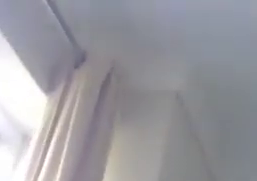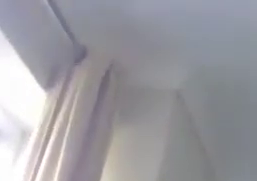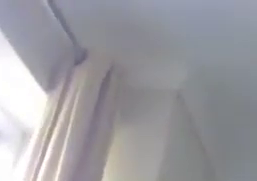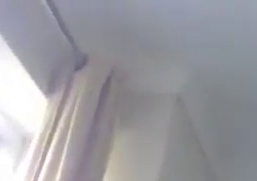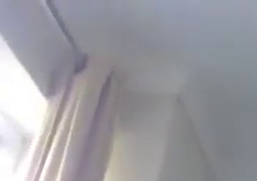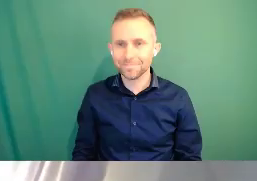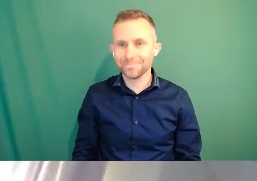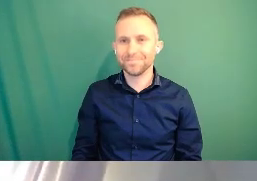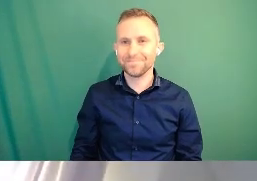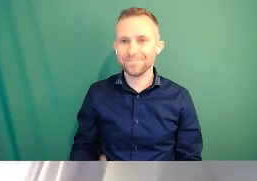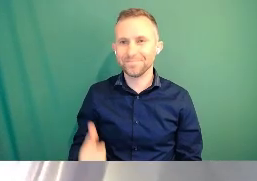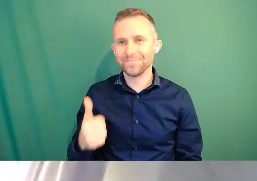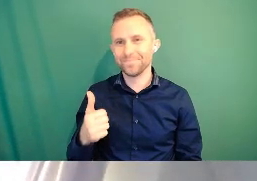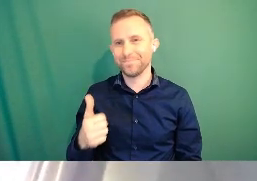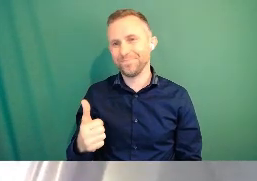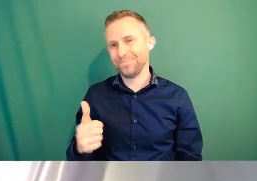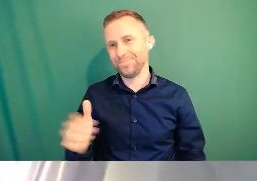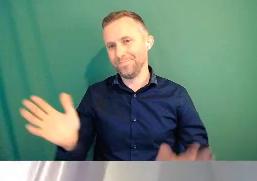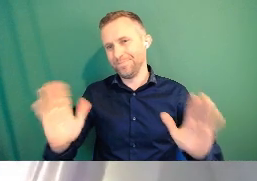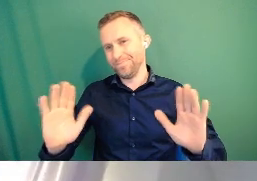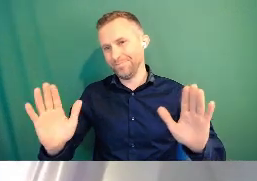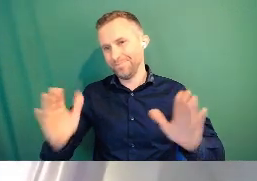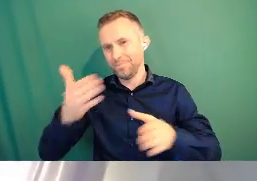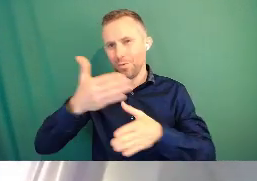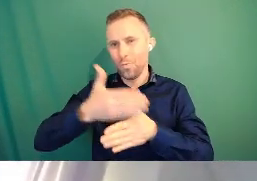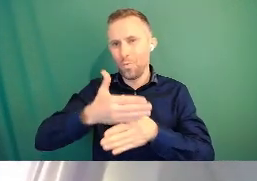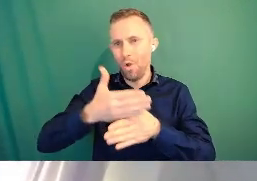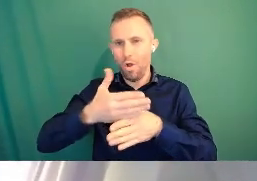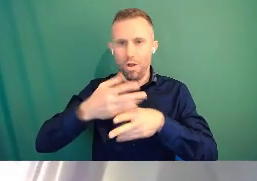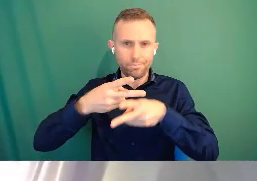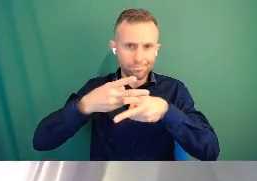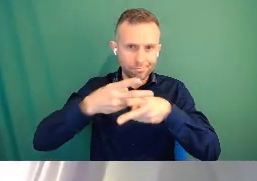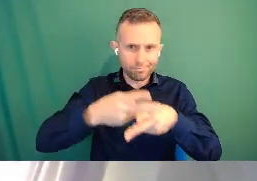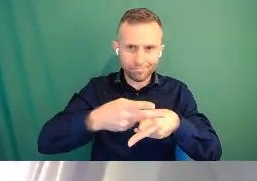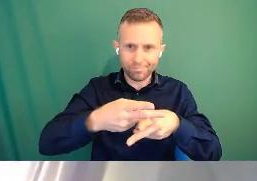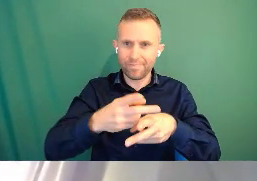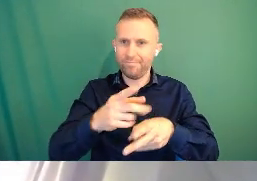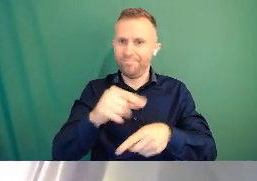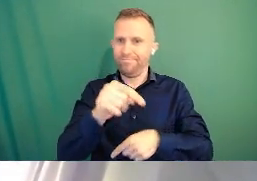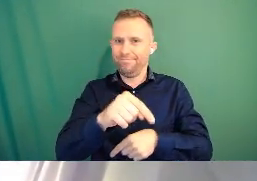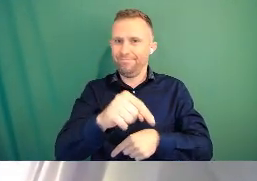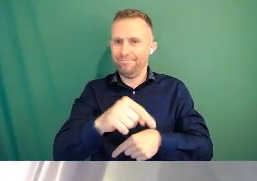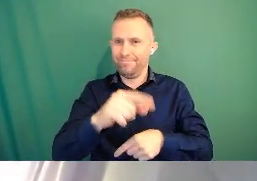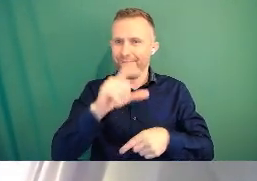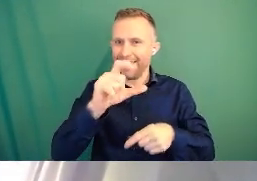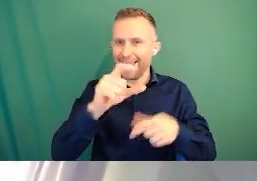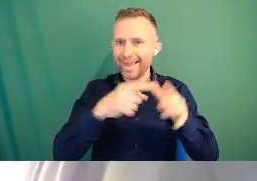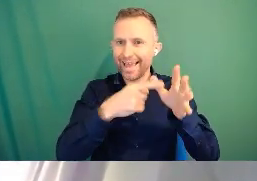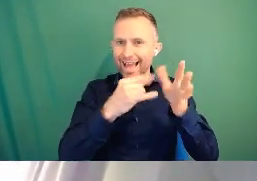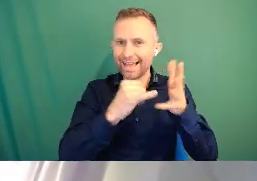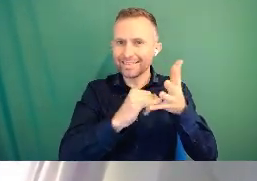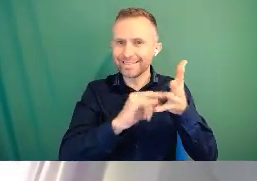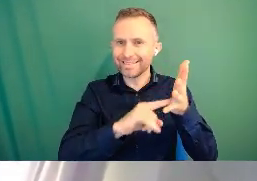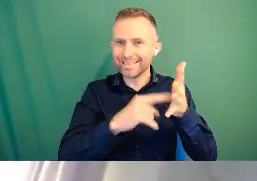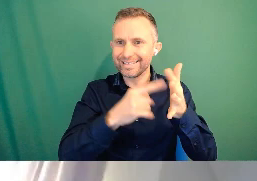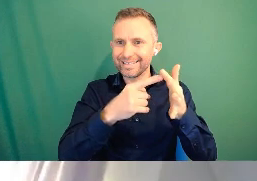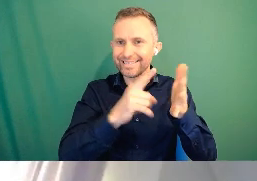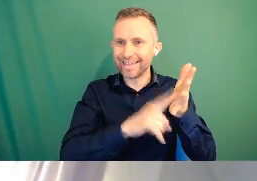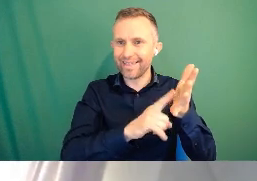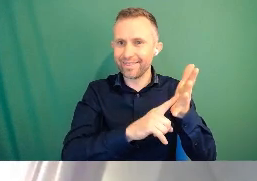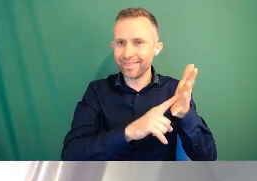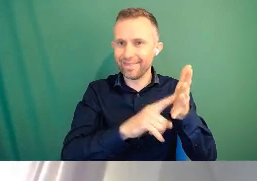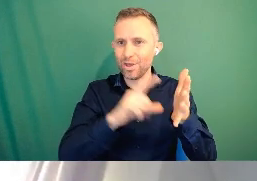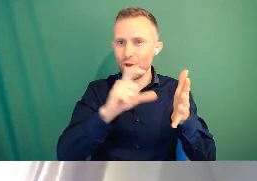So well, I'll introduce myself. Essentially, I work as a custodian at Castell.